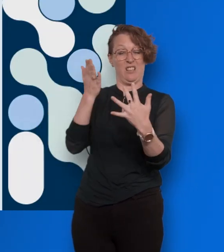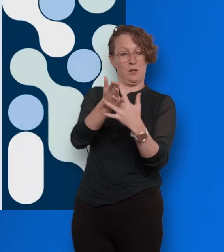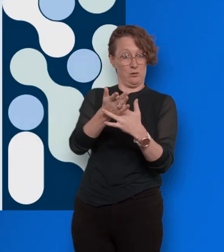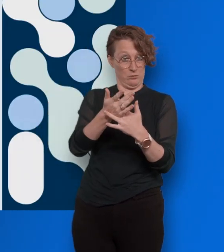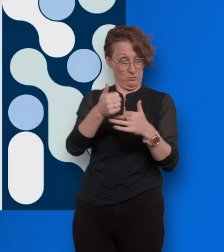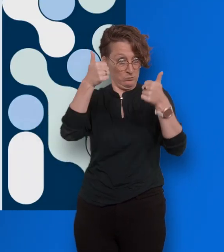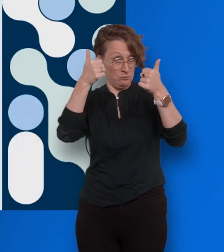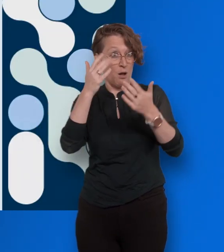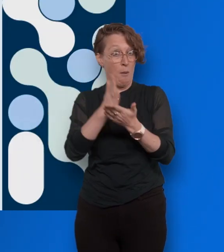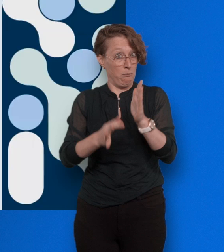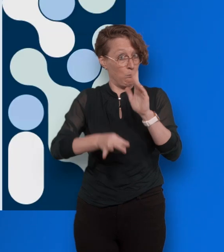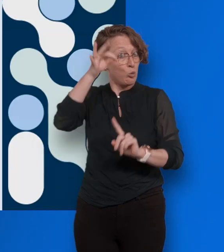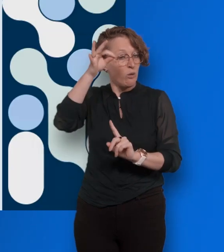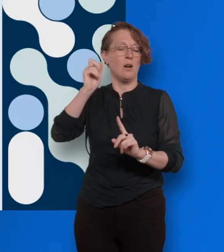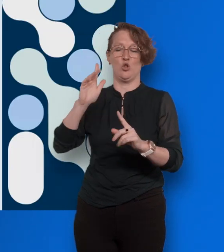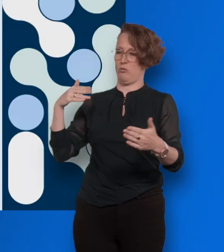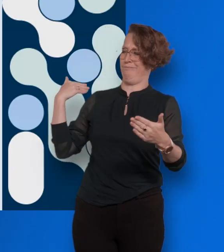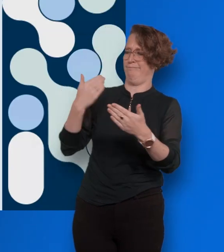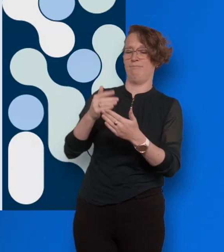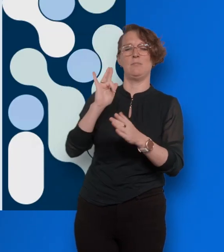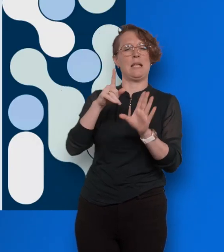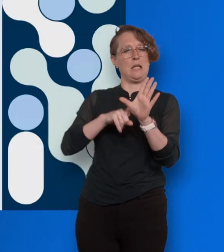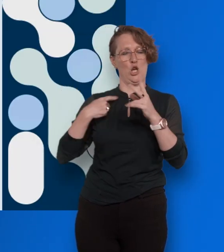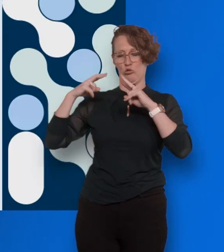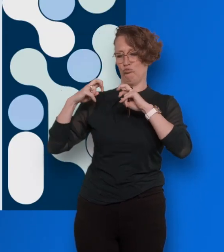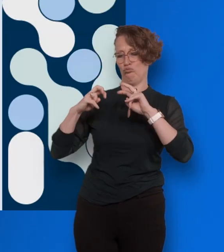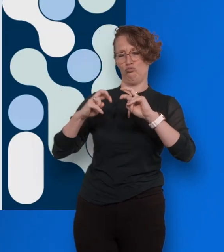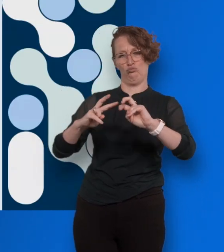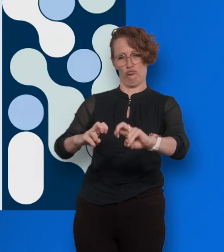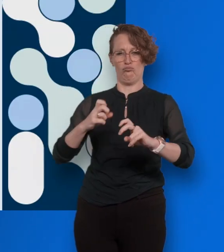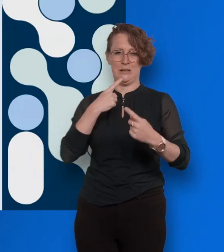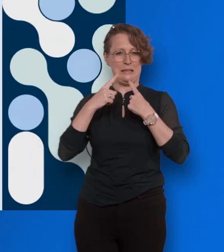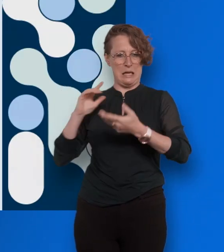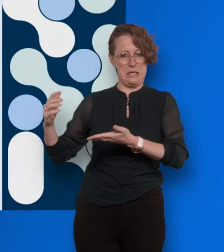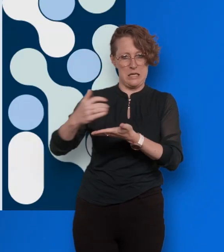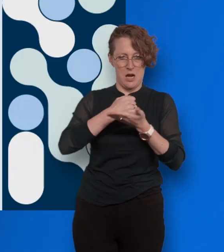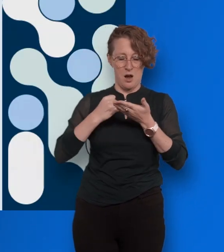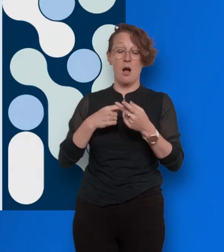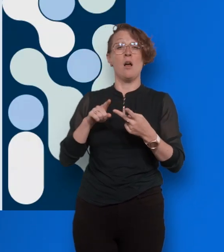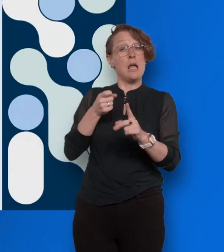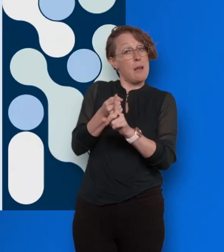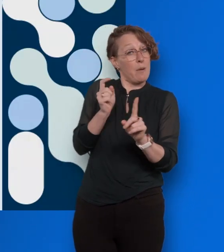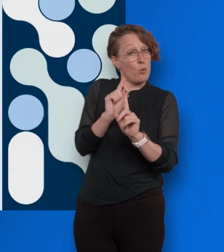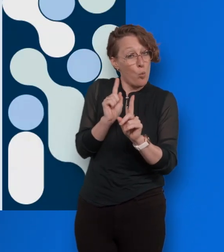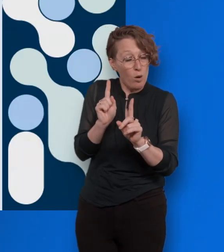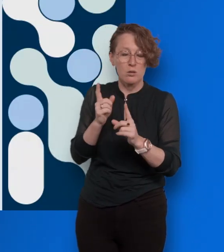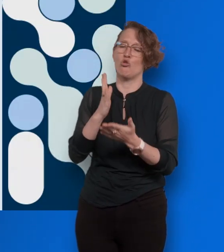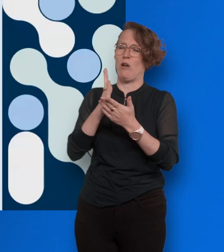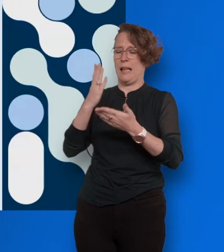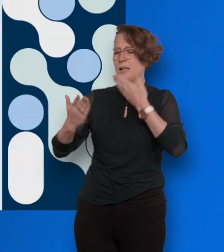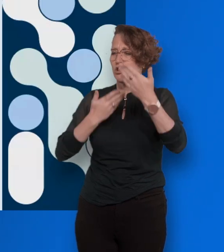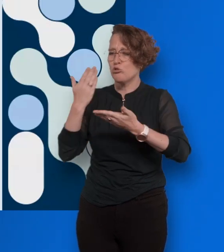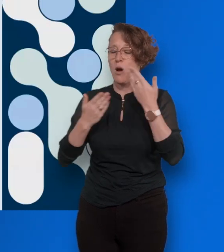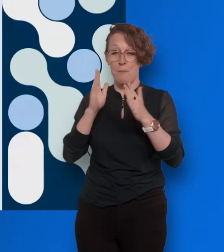And we collected data from the last 10 years. And the impact of the study is that we wanted to describe how